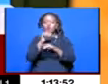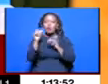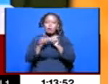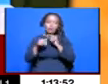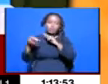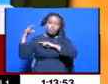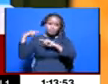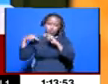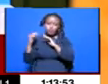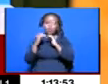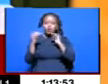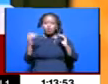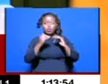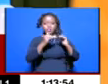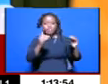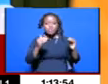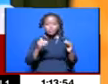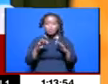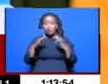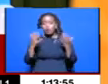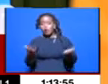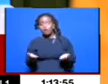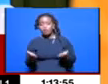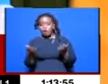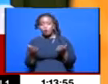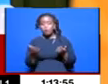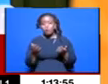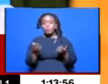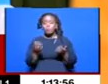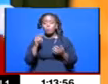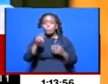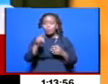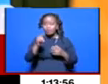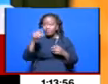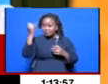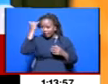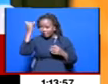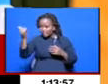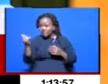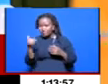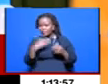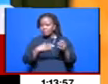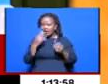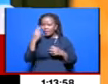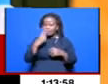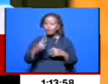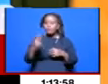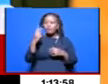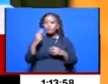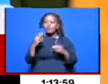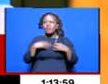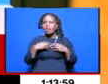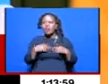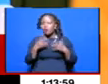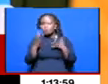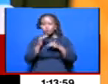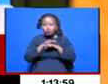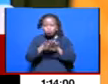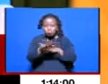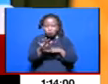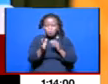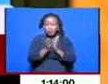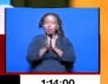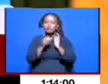stages of how this notion, in my view, sprouted and